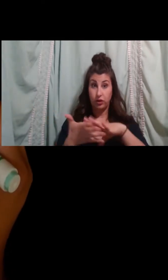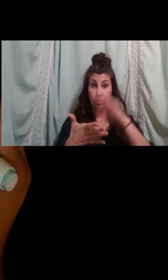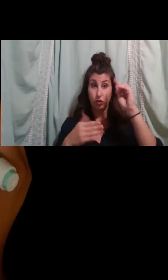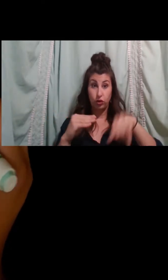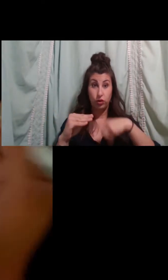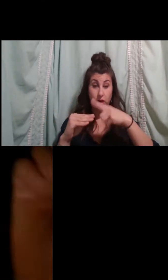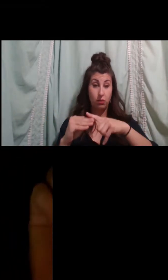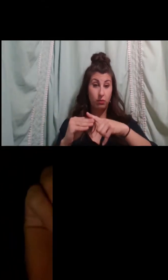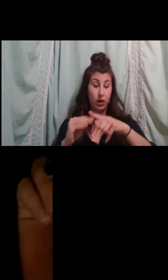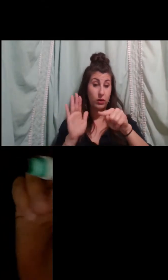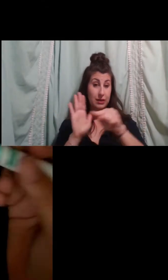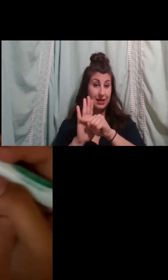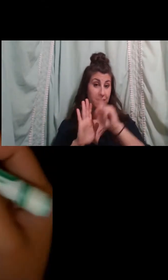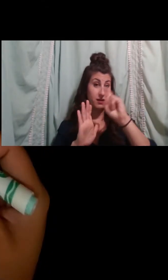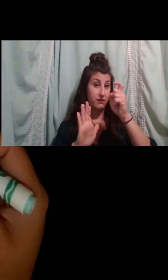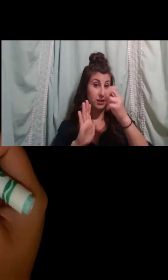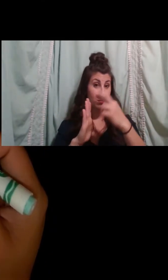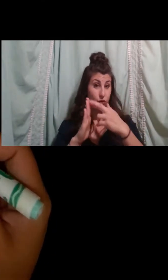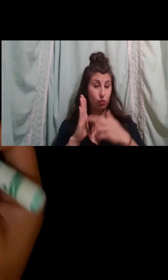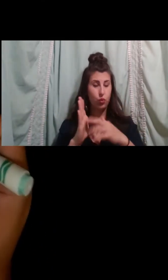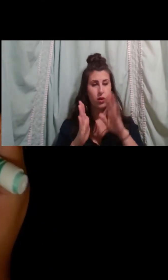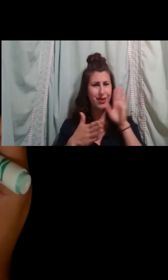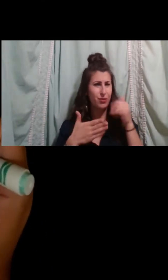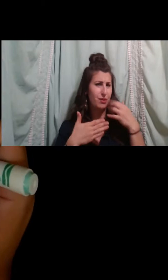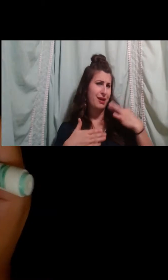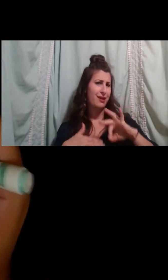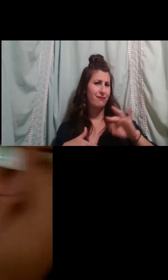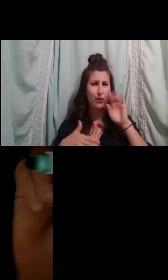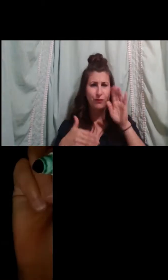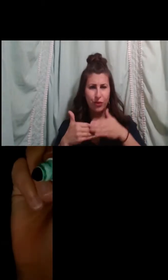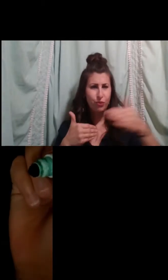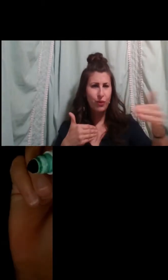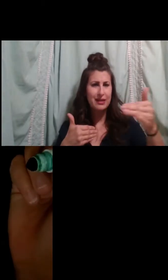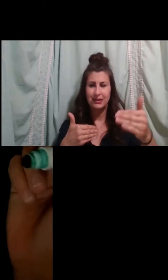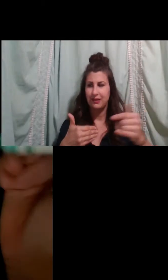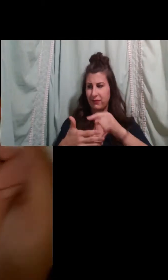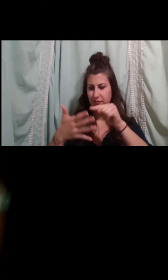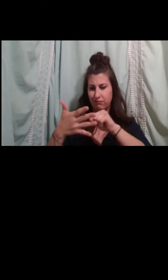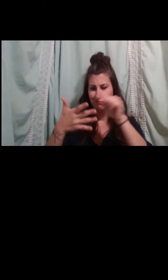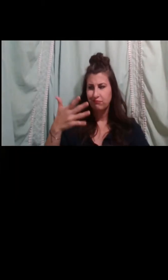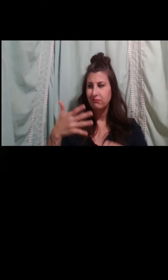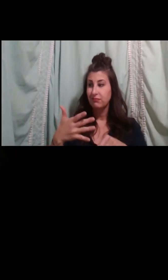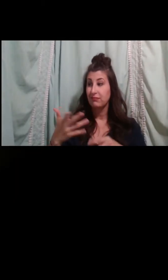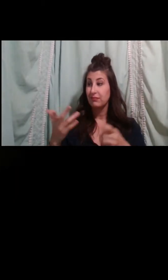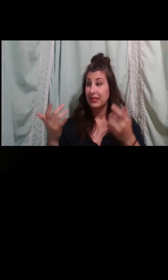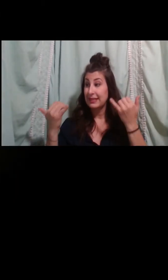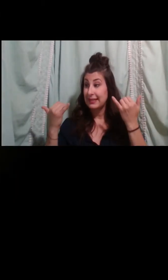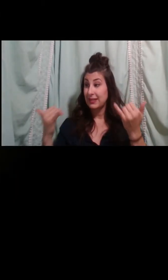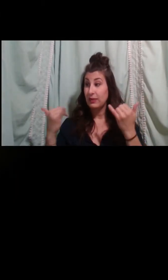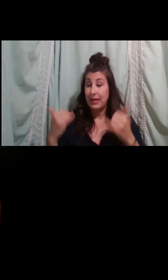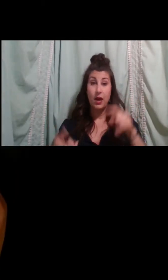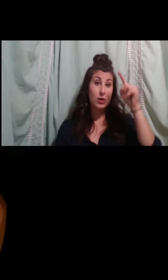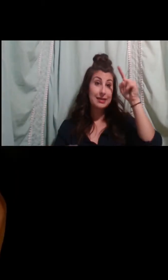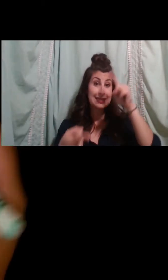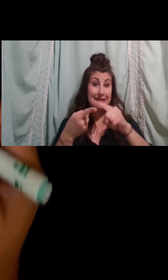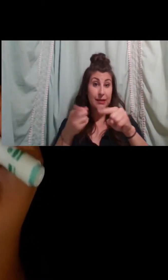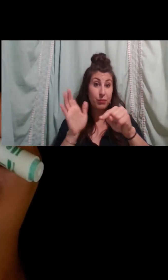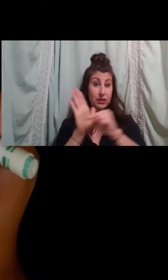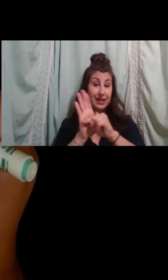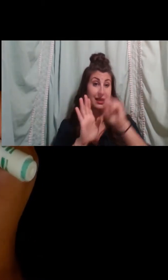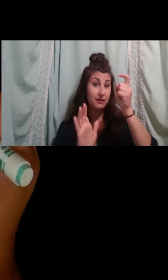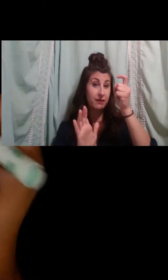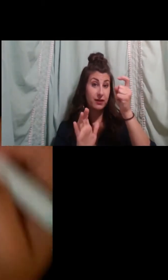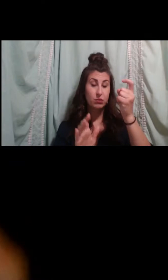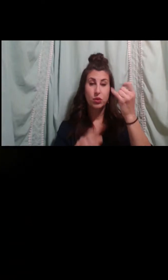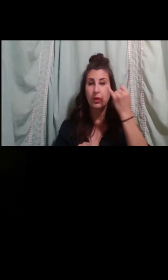about the negative exponent rule that's going to help us with the rest of these 3. So now we're going to move on to simple negative exponents